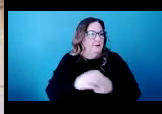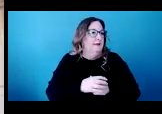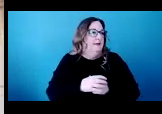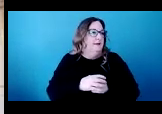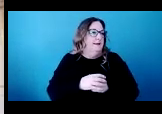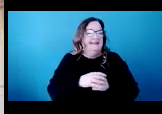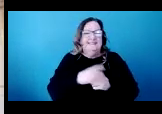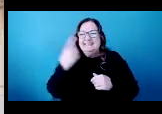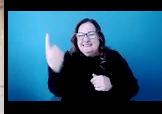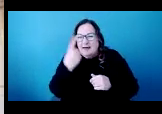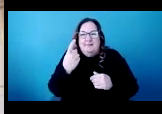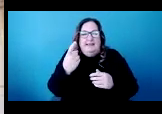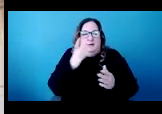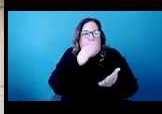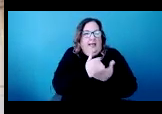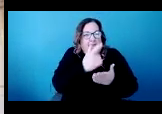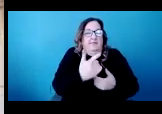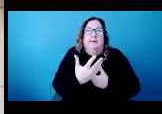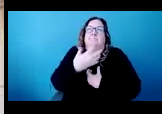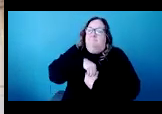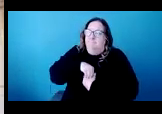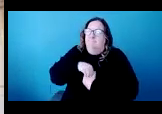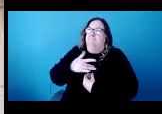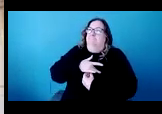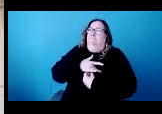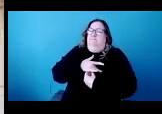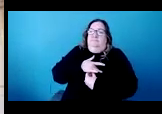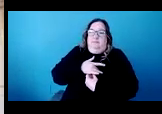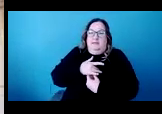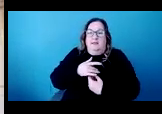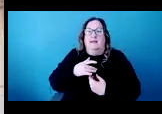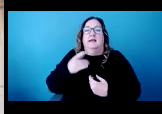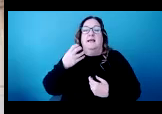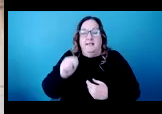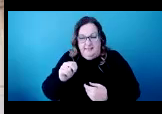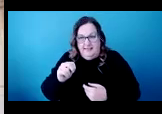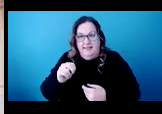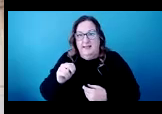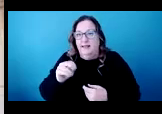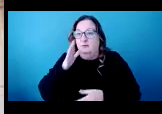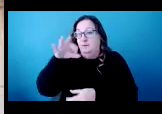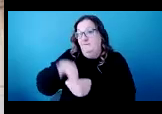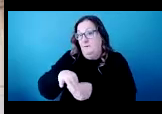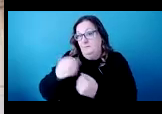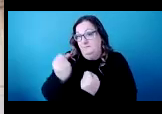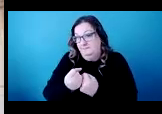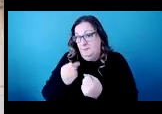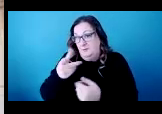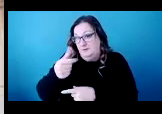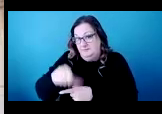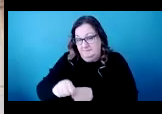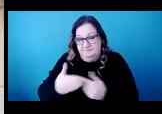But that reception will take place tonight. You guys probably already know this, but it'll take place tonight, 4:30 to 6